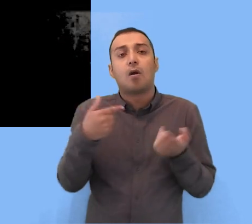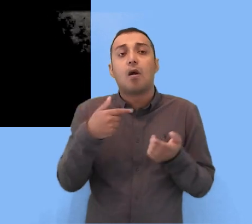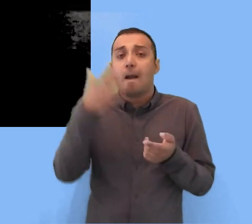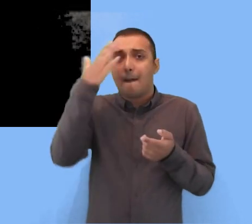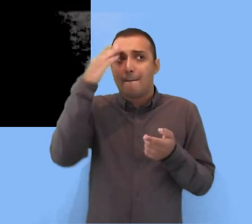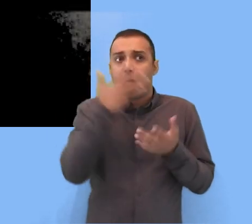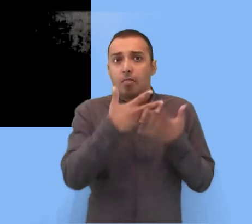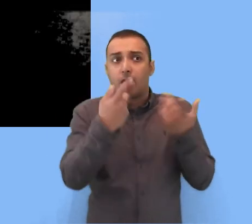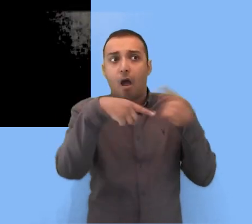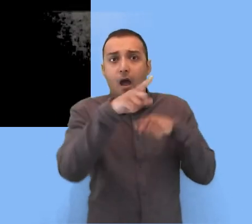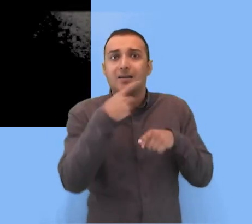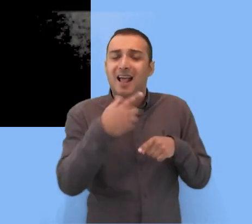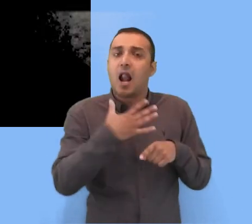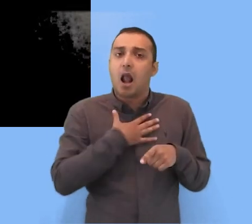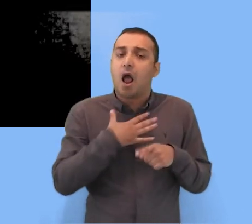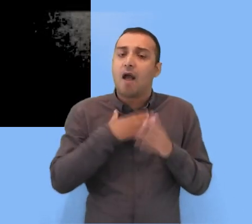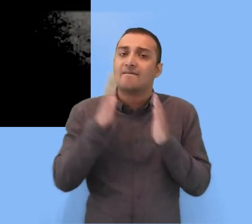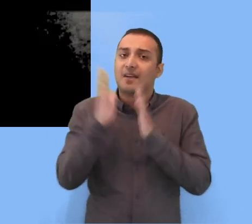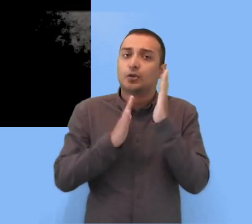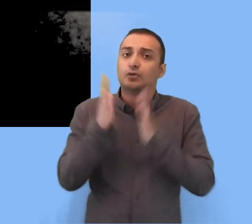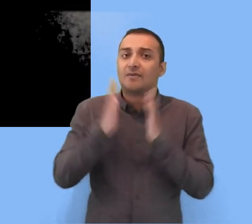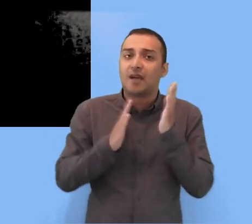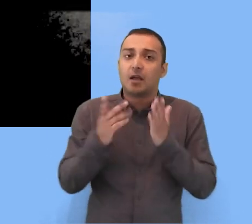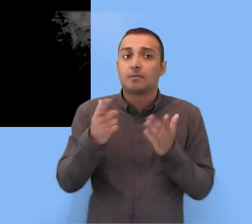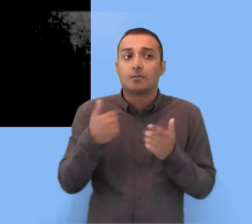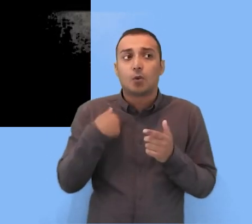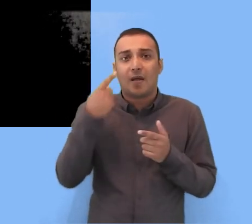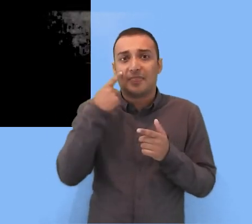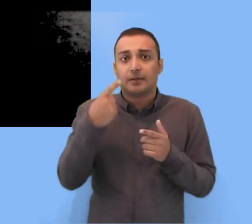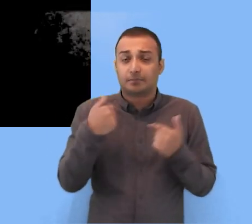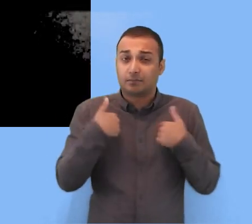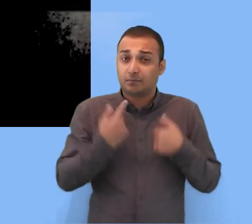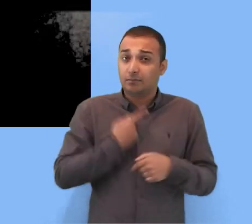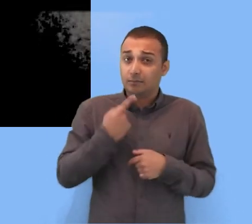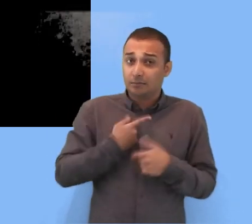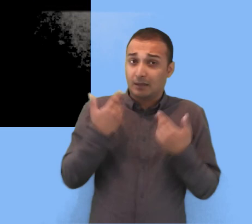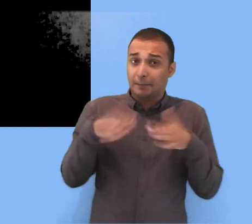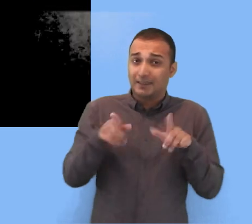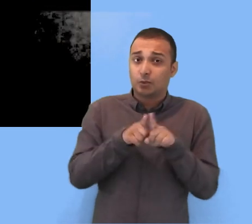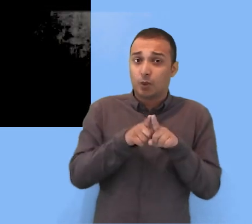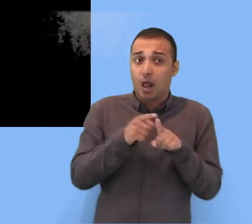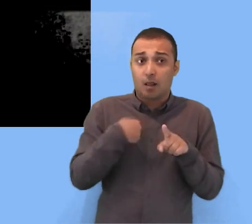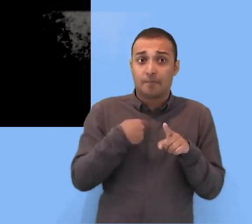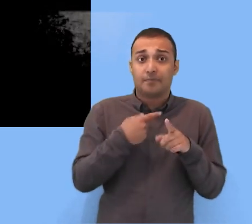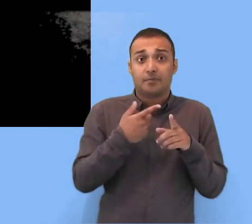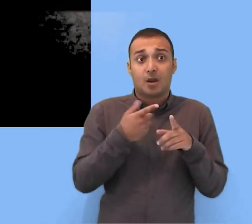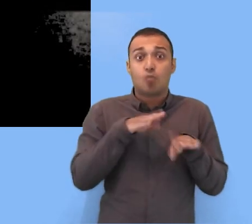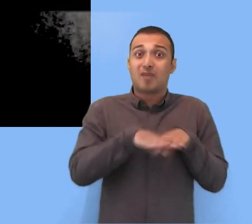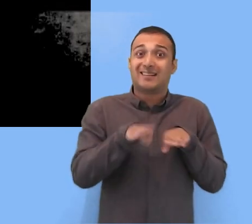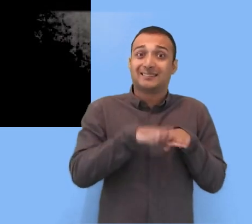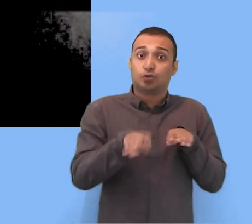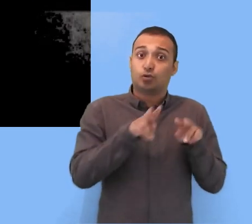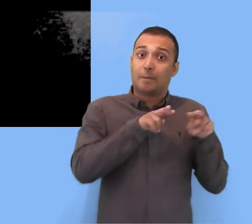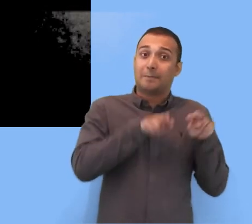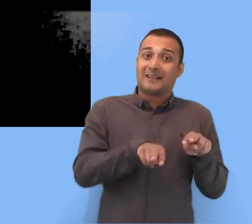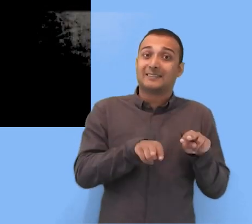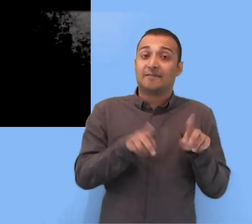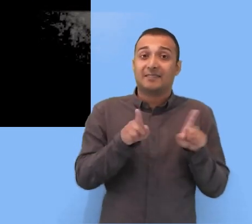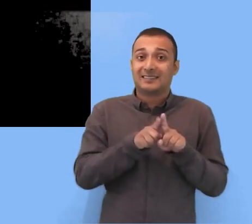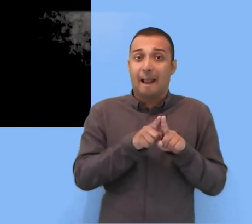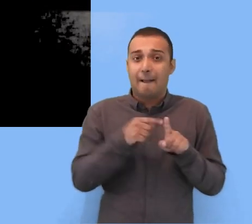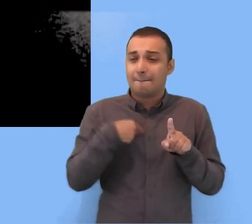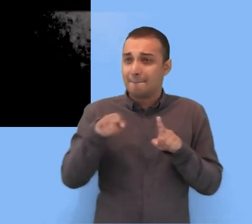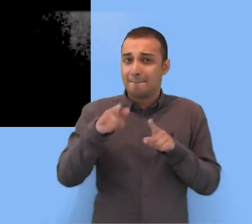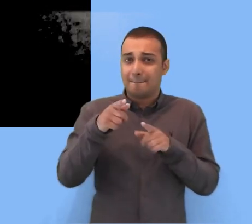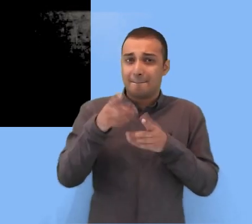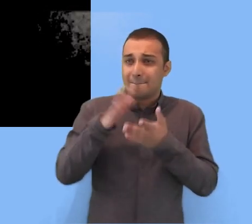So as a practitioner, I've been in that situation as well, from a practitioner's point of view, of not understanding where a parent's